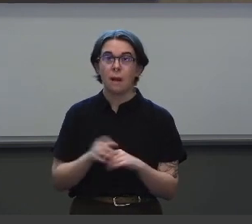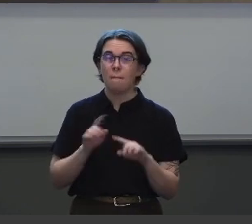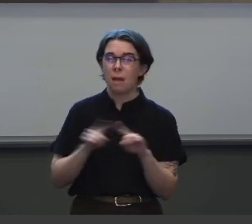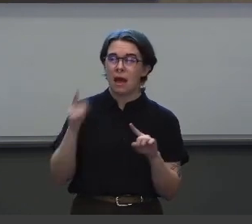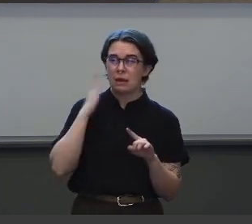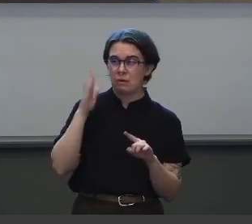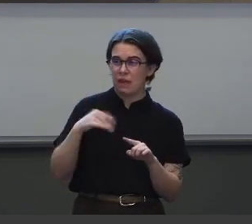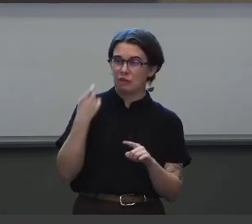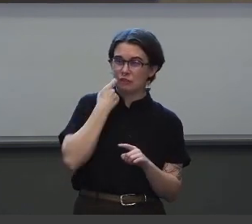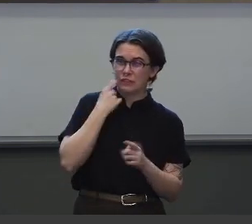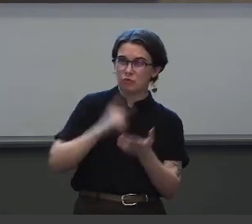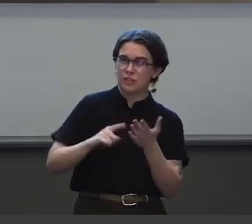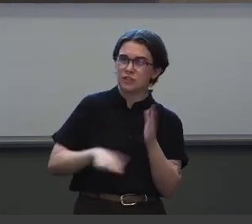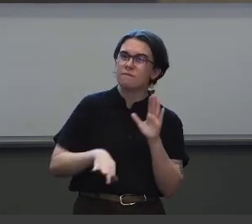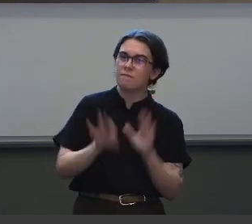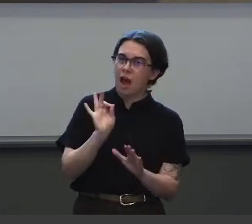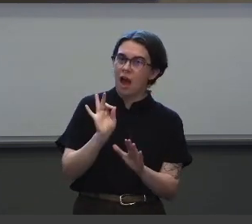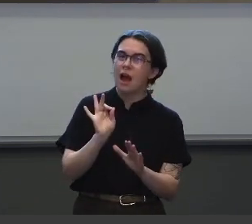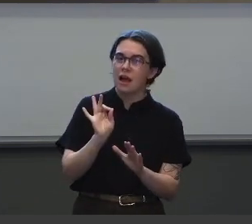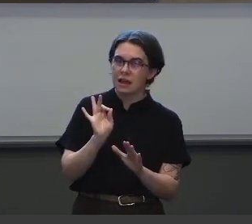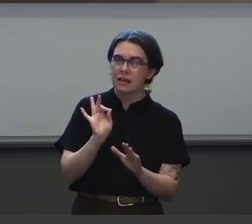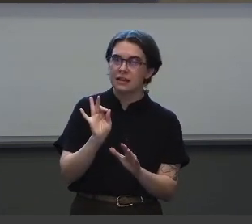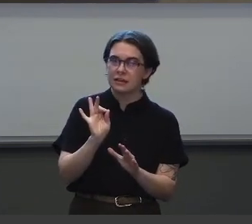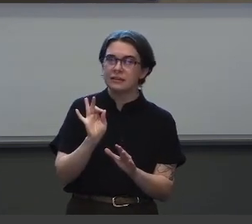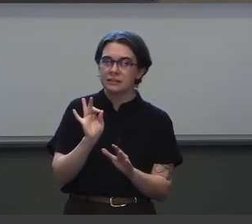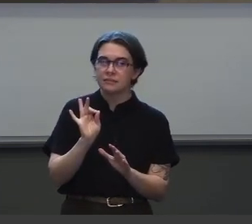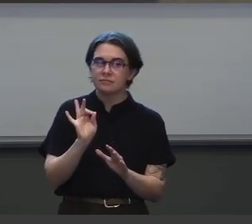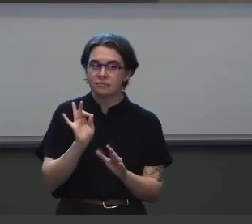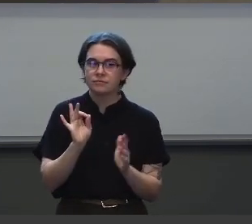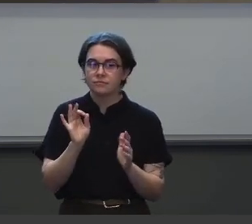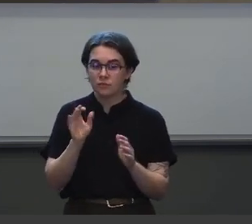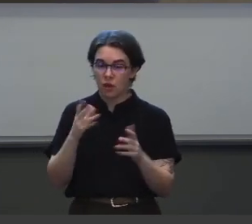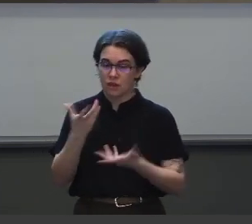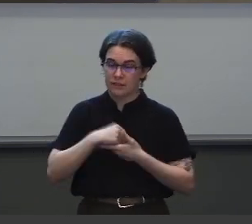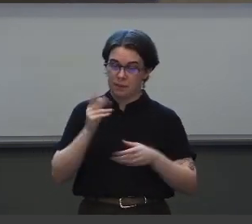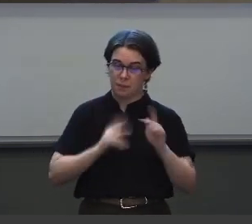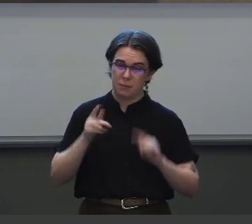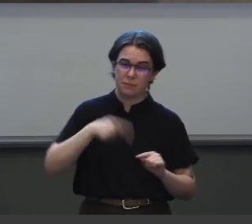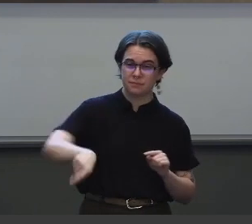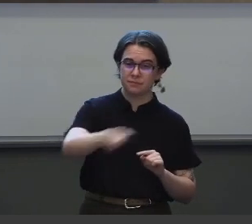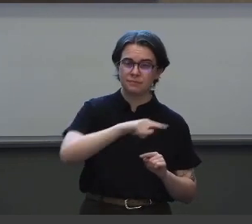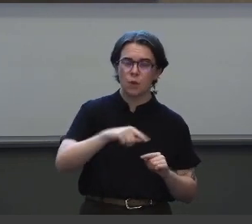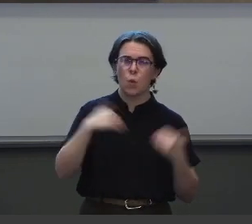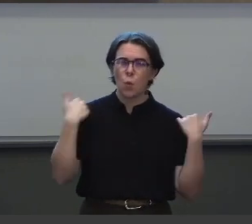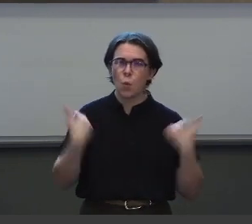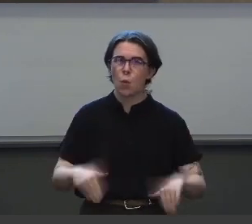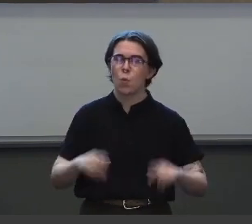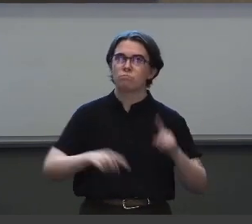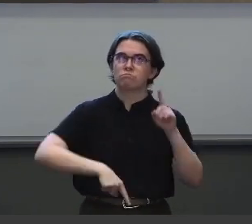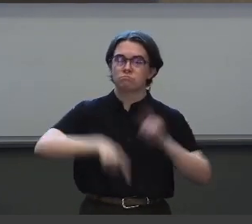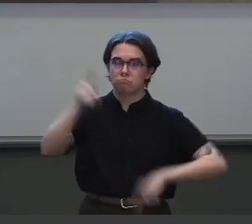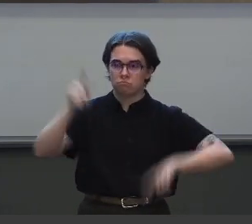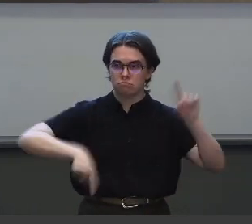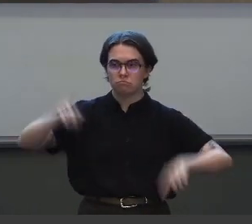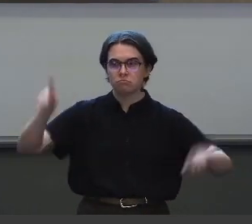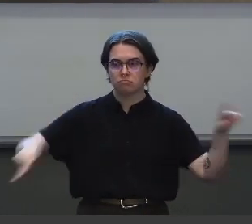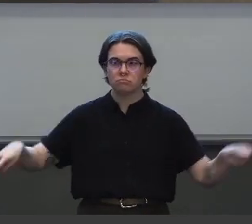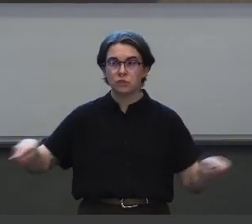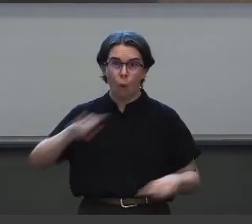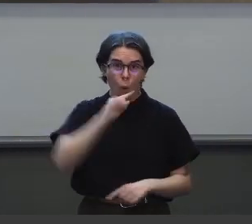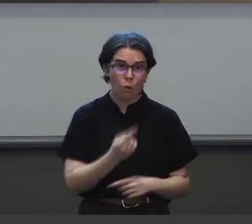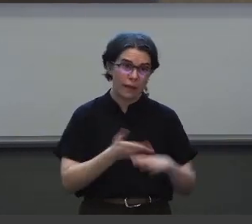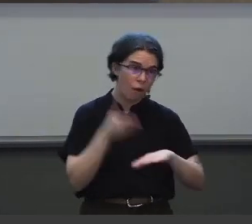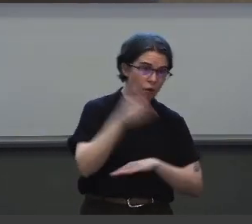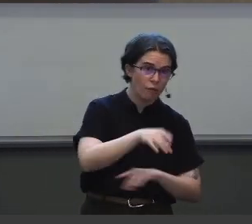is that both within and across autistic people, there's a high degree of variability in their sensory